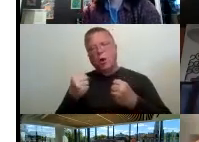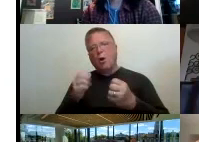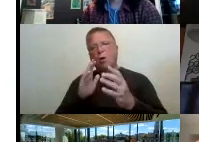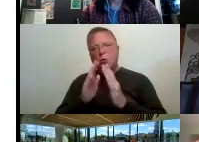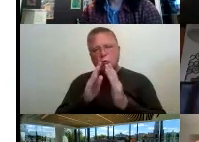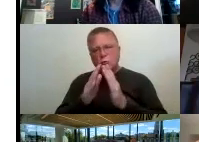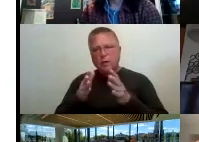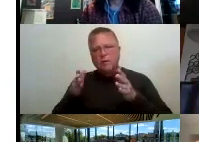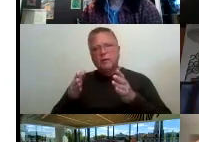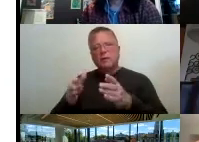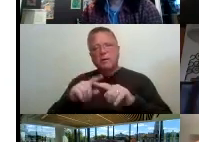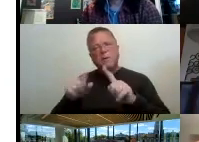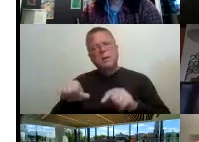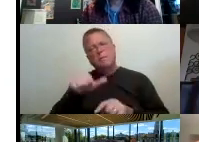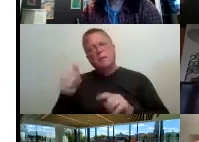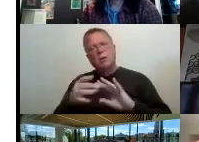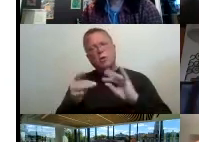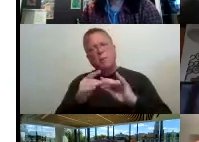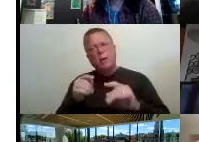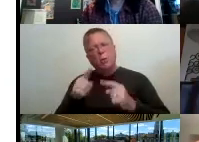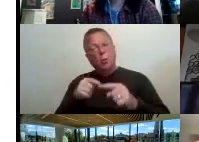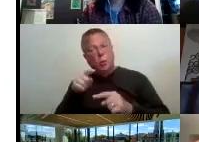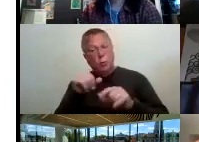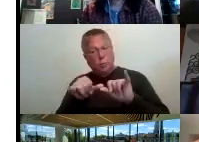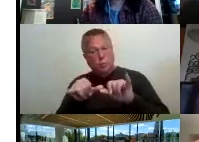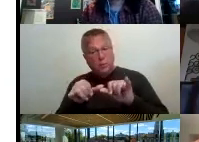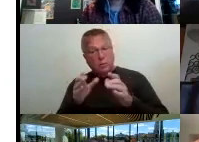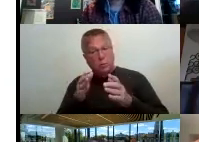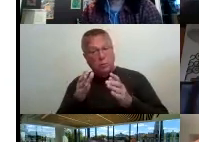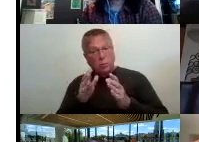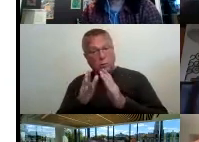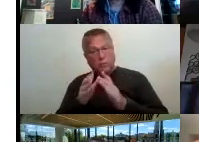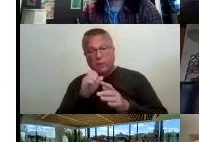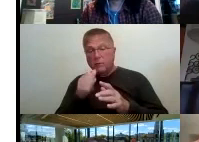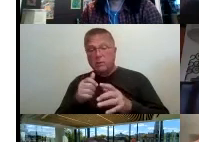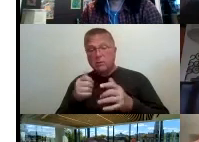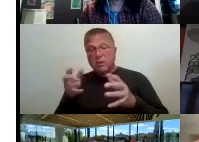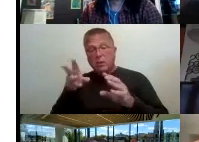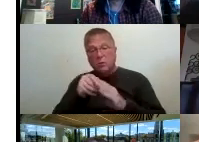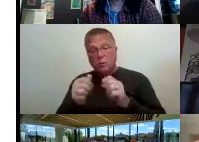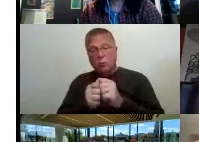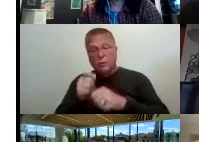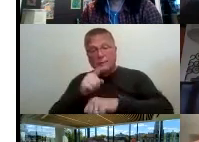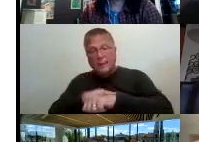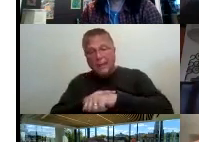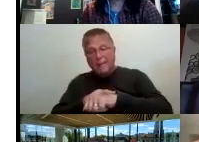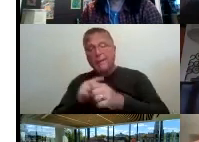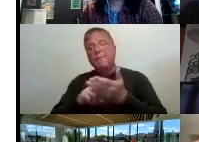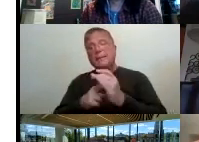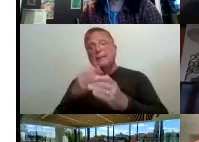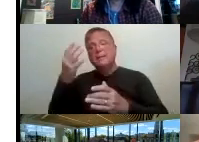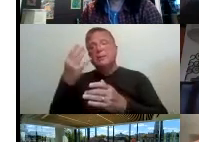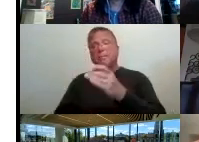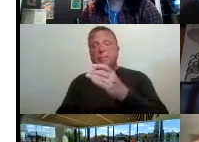is, when you guys measure traffic, if it's not time resolved, you're missing data. I mean, I'm